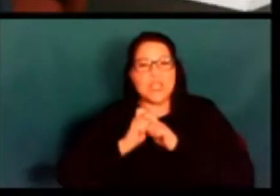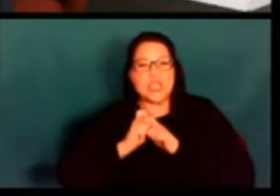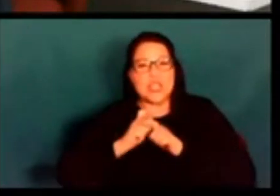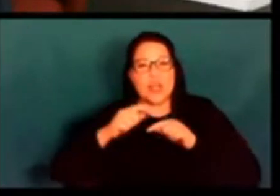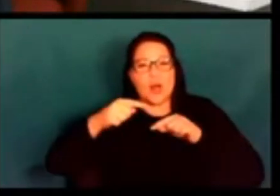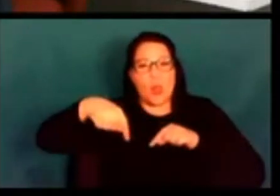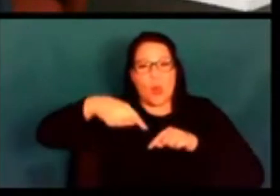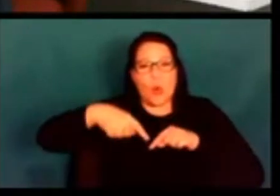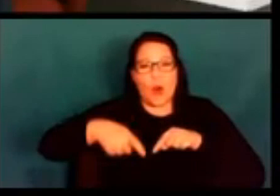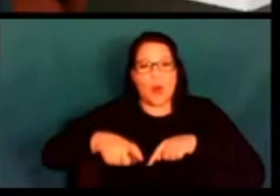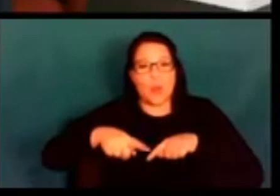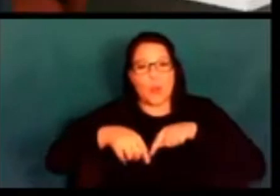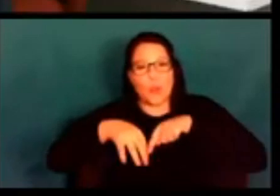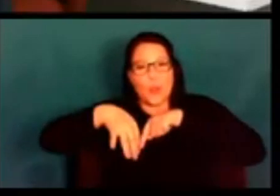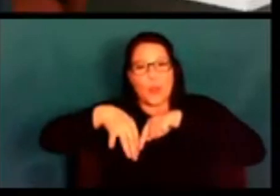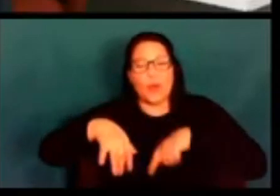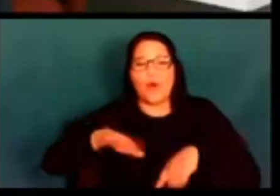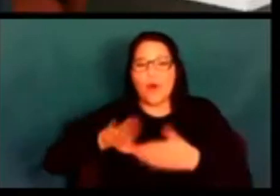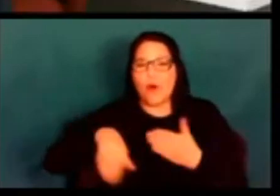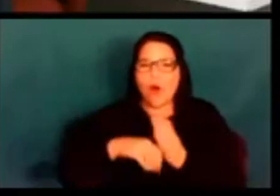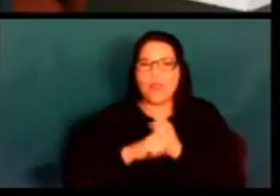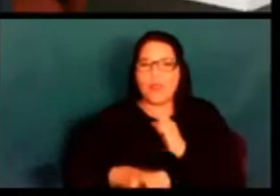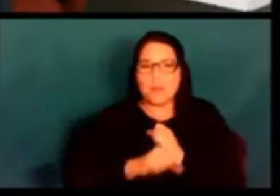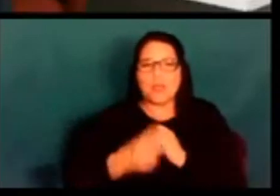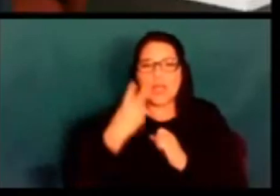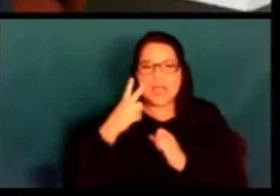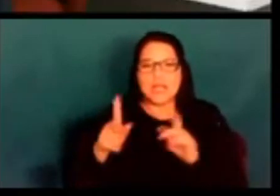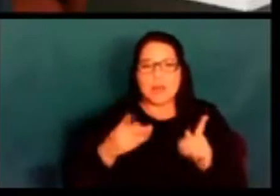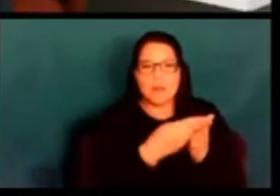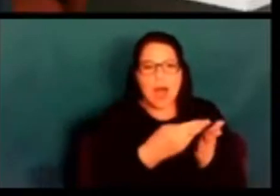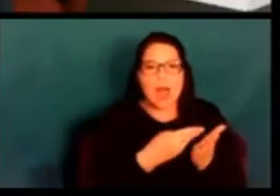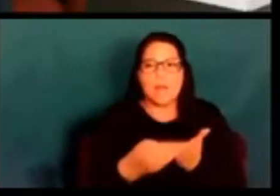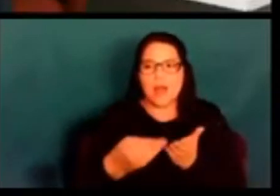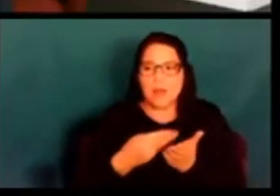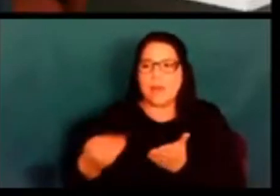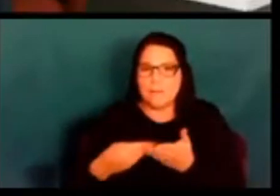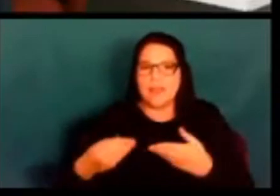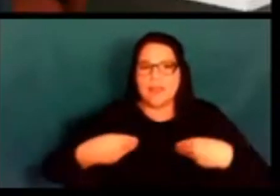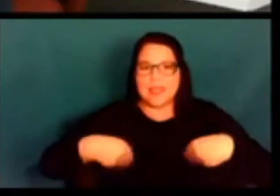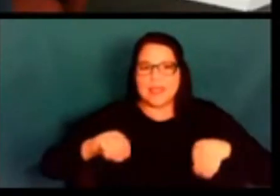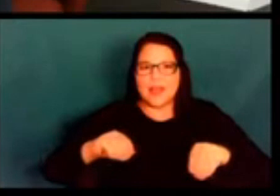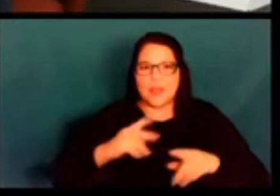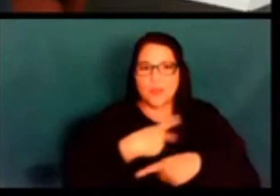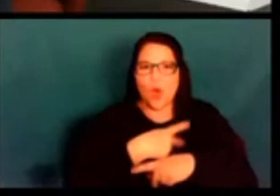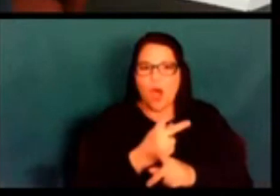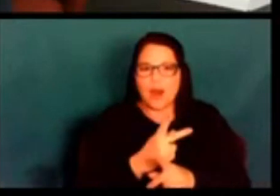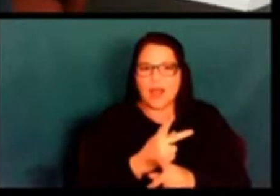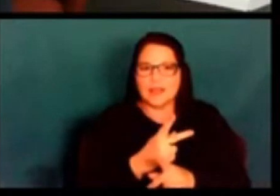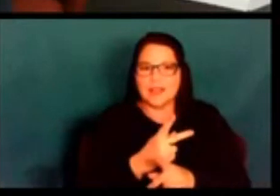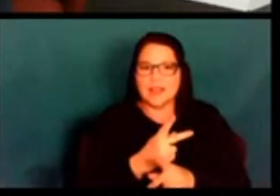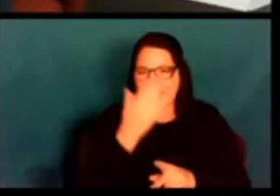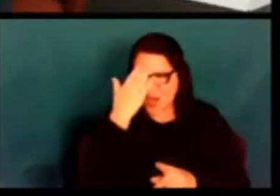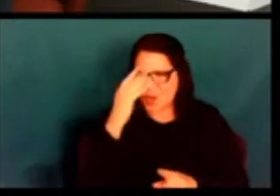things, I just took all the commercials that I saw people spending money on to sell their product I knew they was pretty